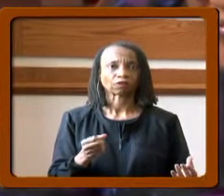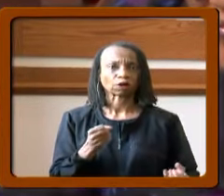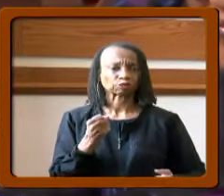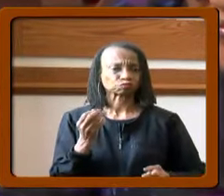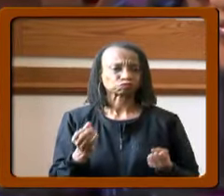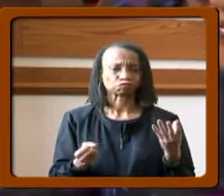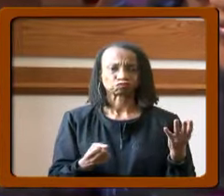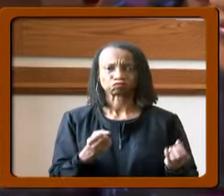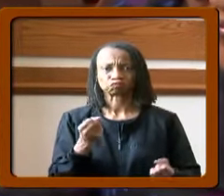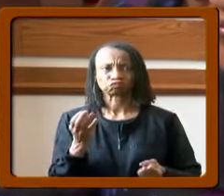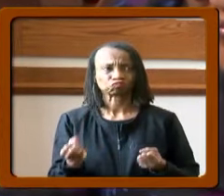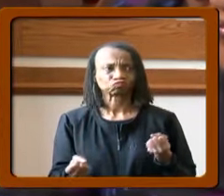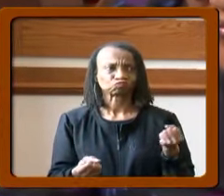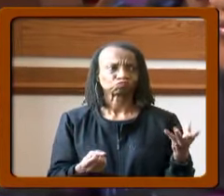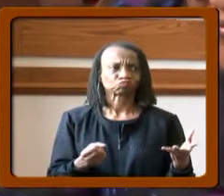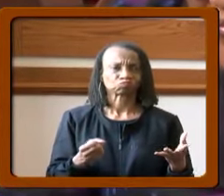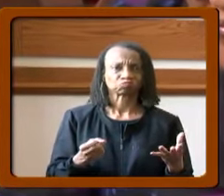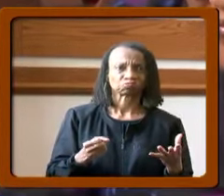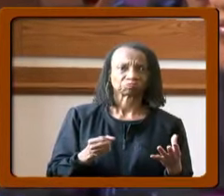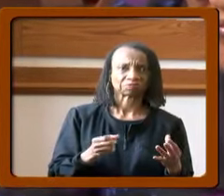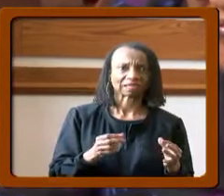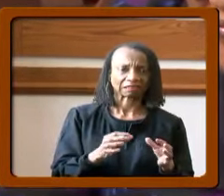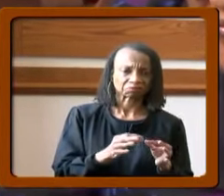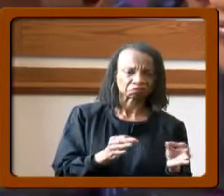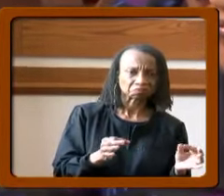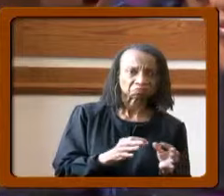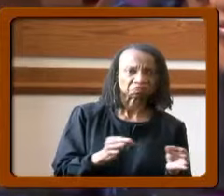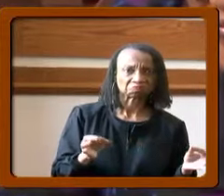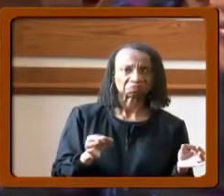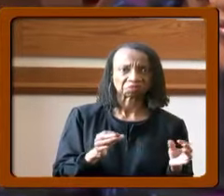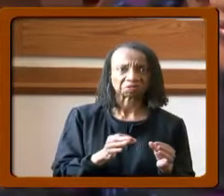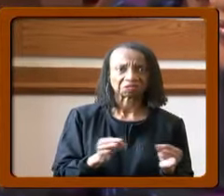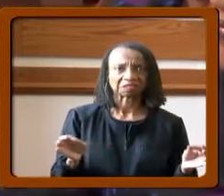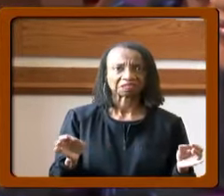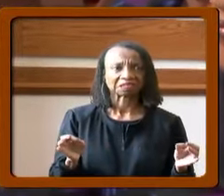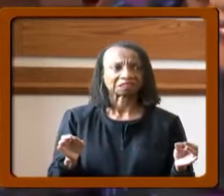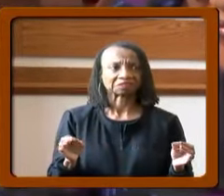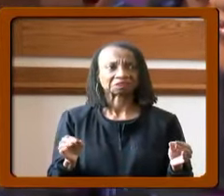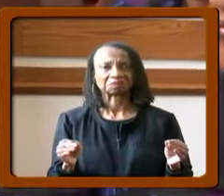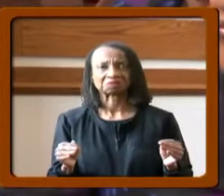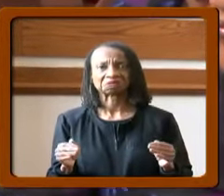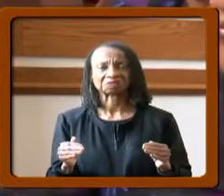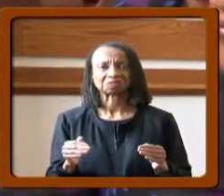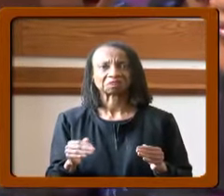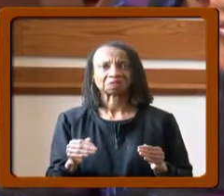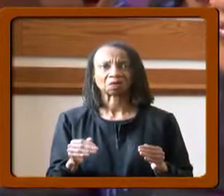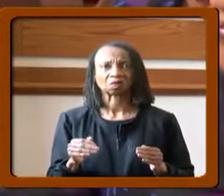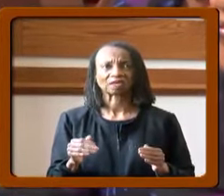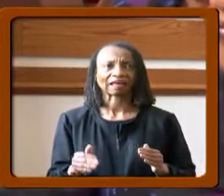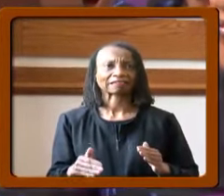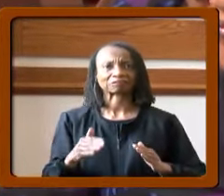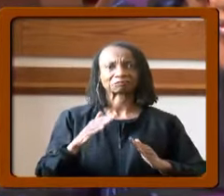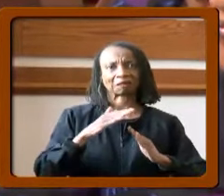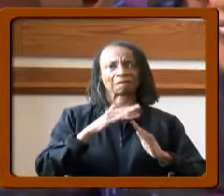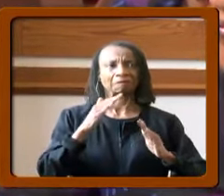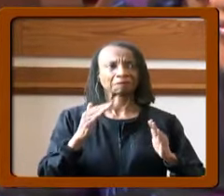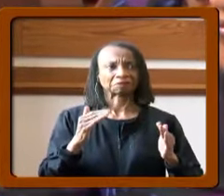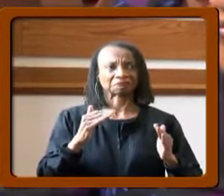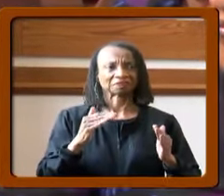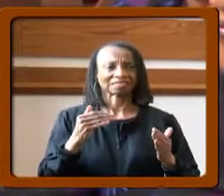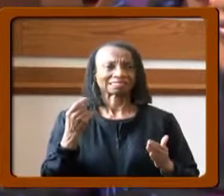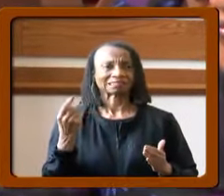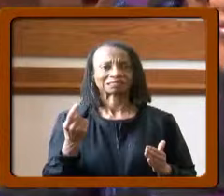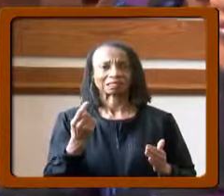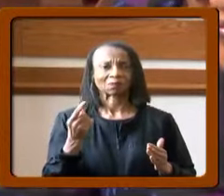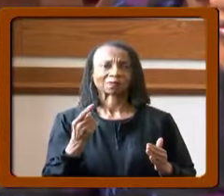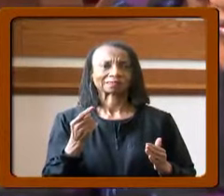and words reign supreme.